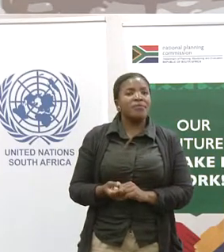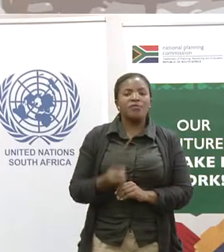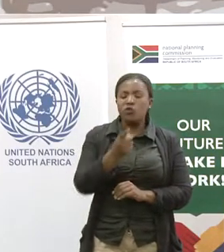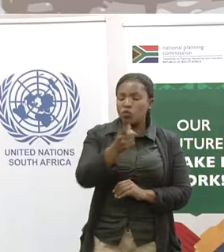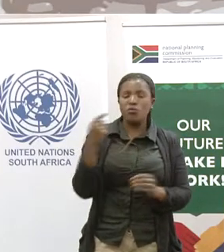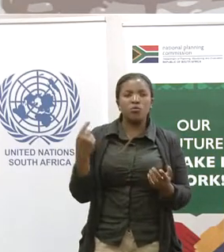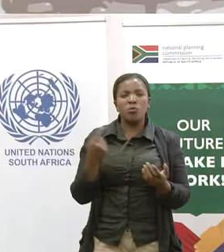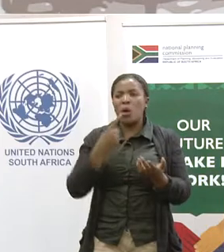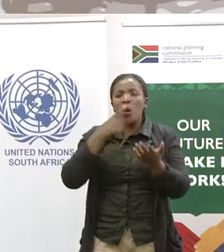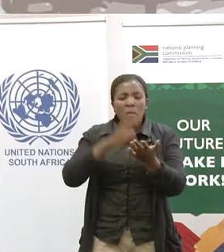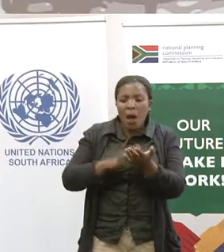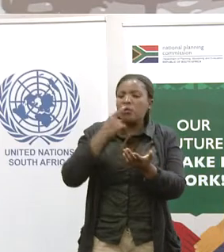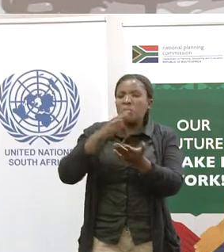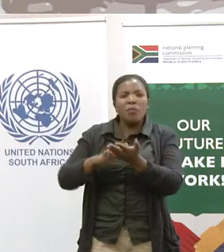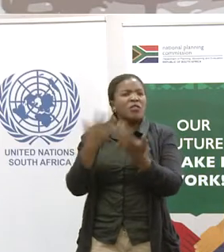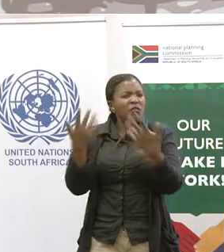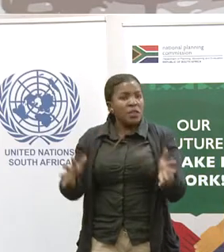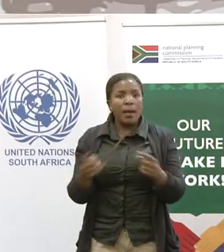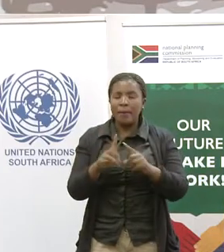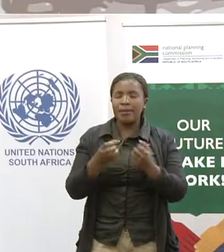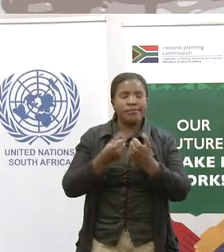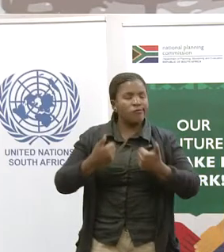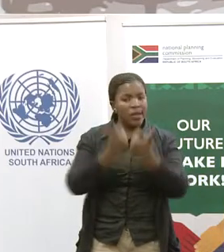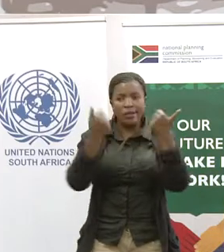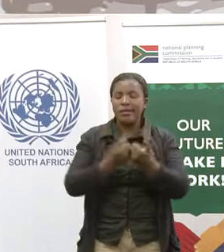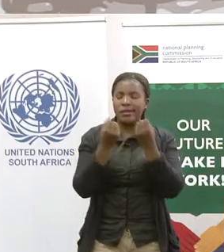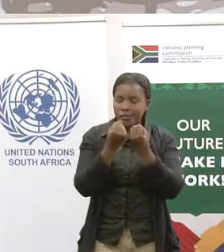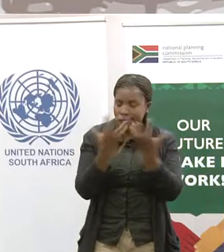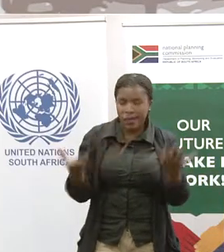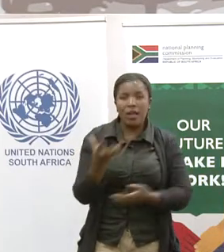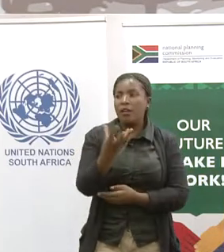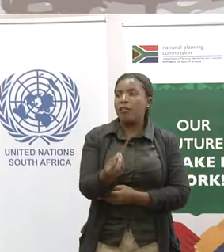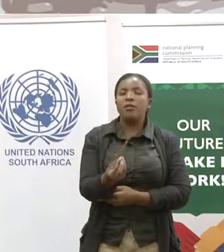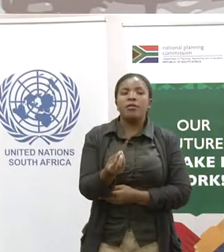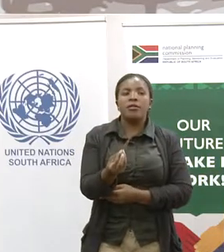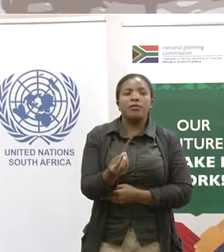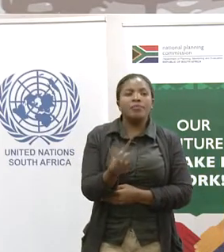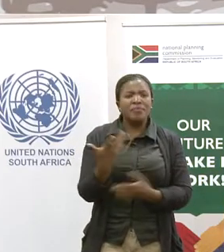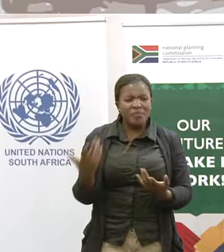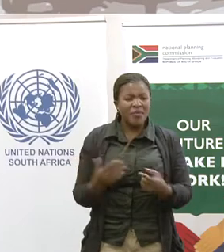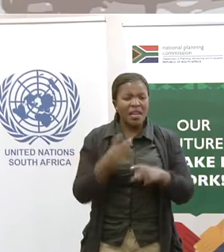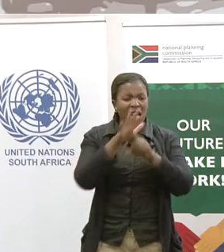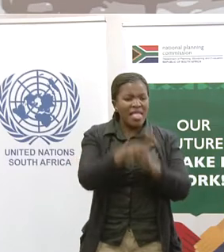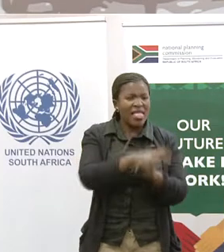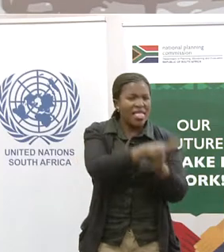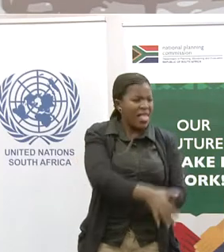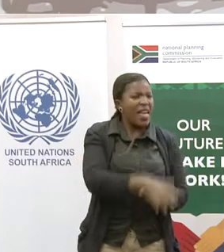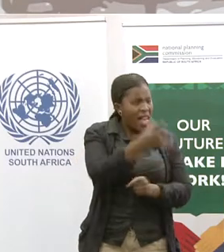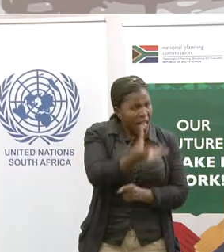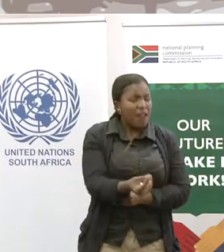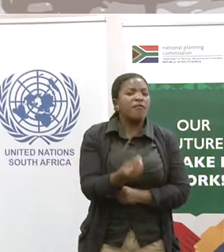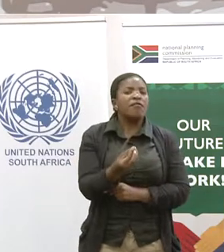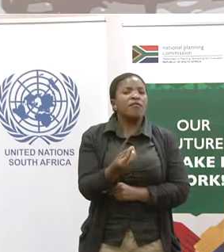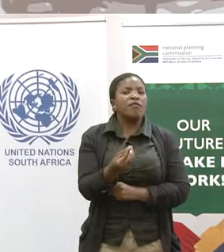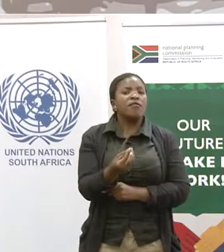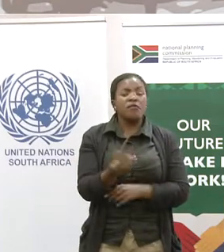made, we are still faced with a lot of challenges. The issue of discrimination and related intolerance is